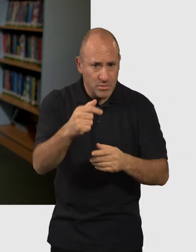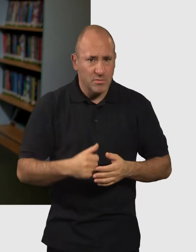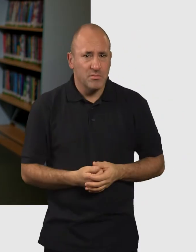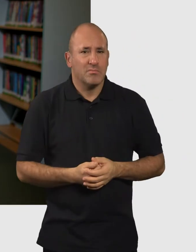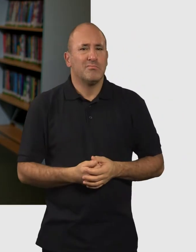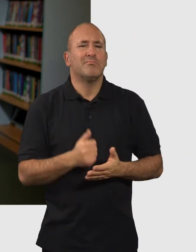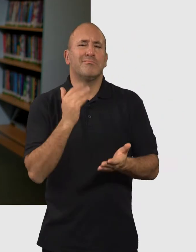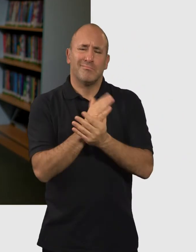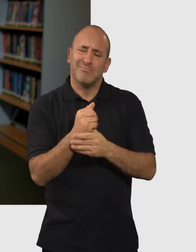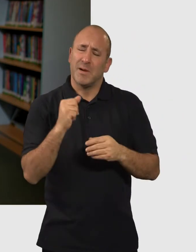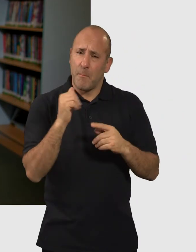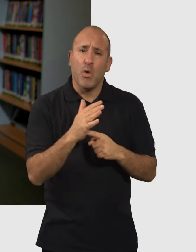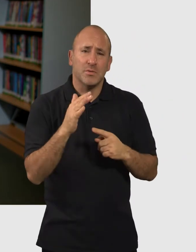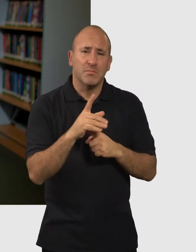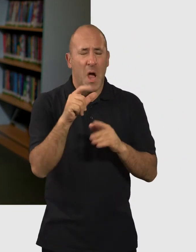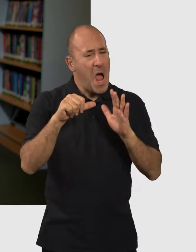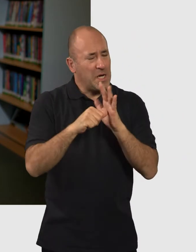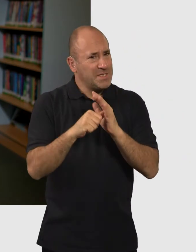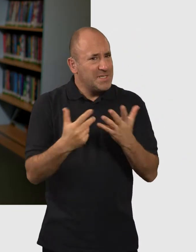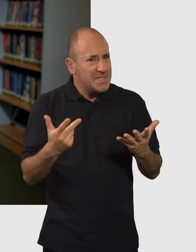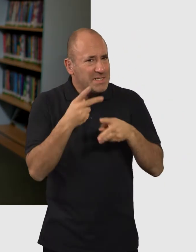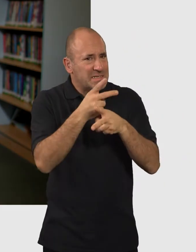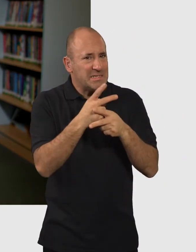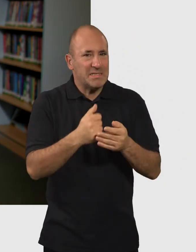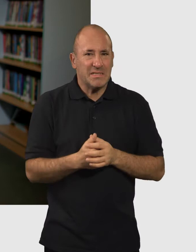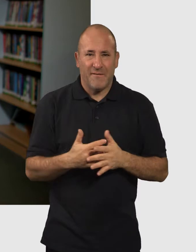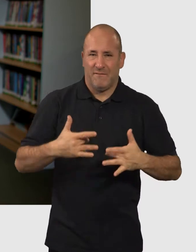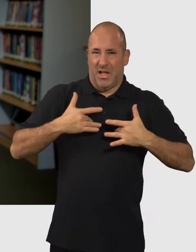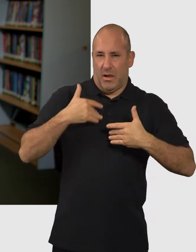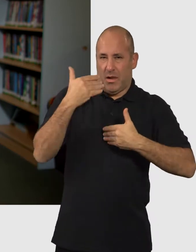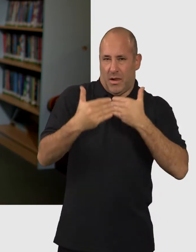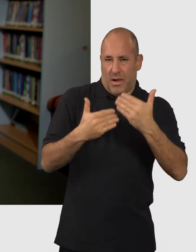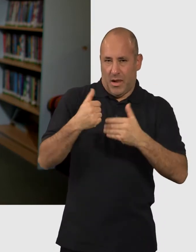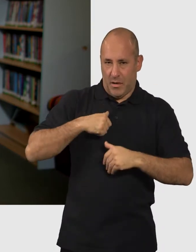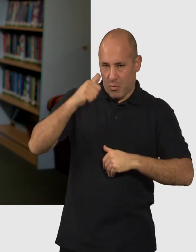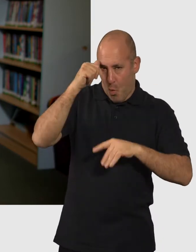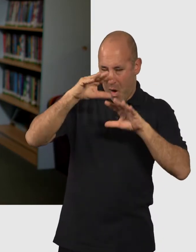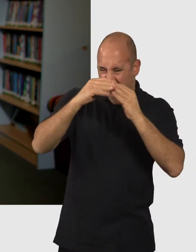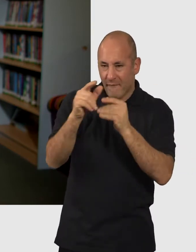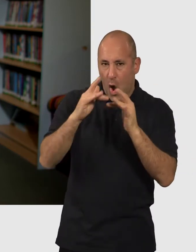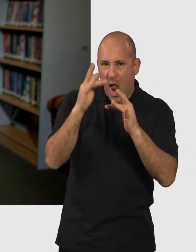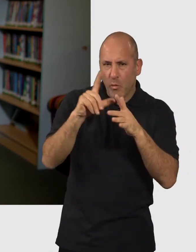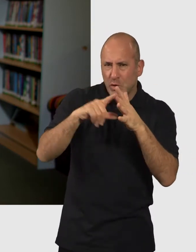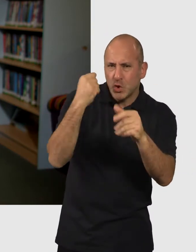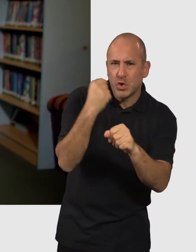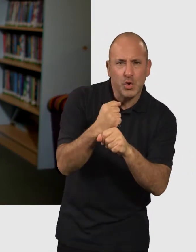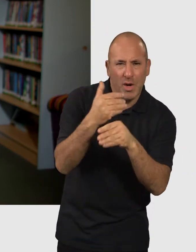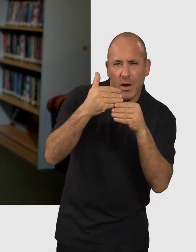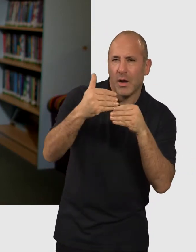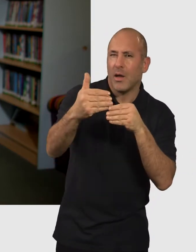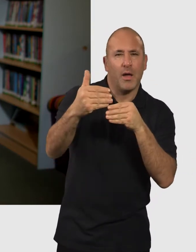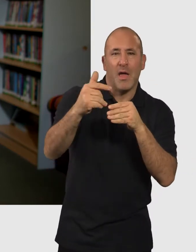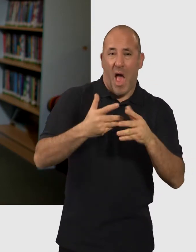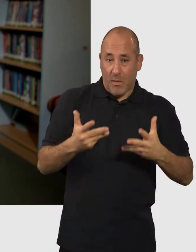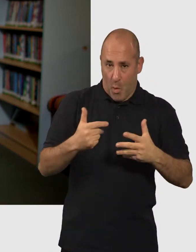It is very, very important, but quite hard to do, I think. I think there's going to come a point where I won't know everything he's doing online. I feel like,